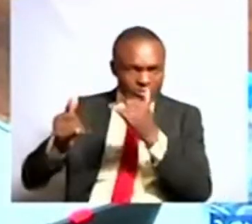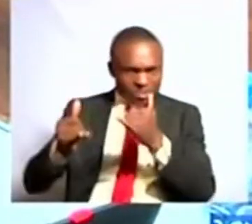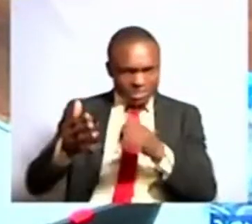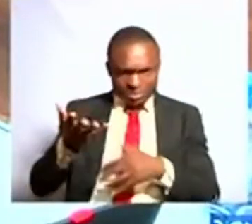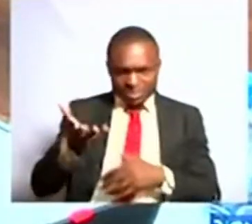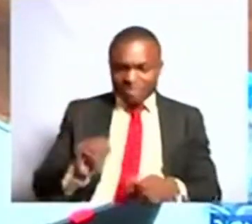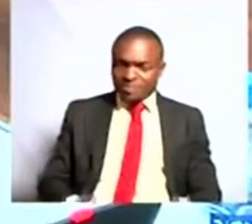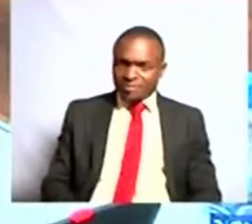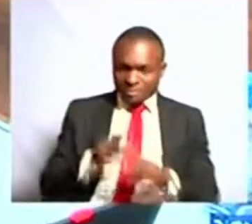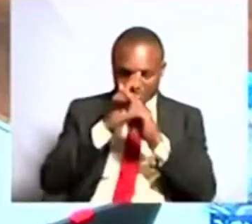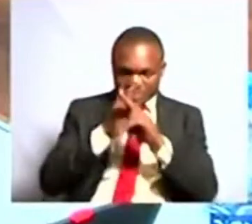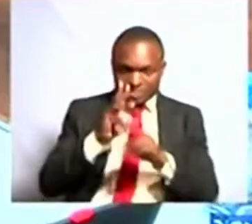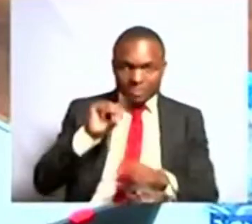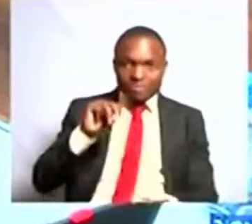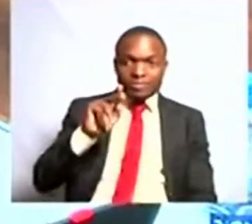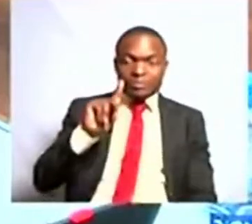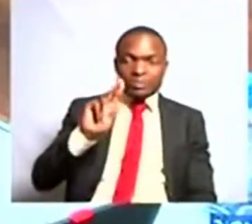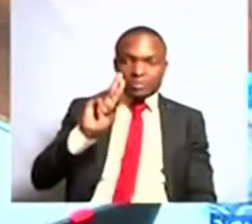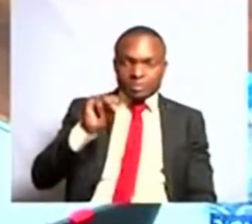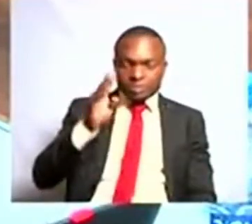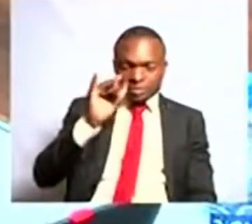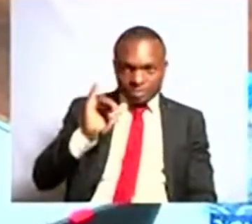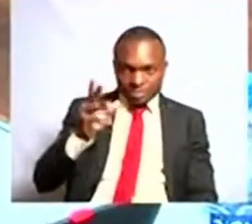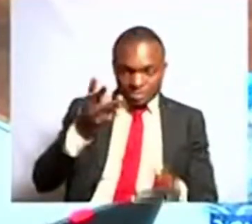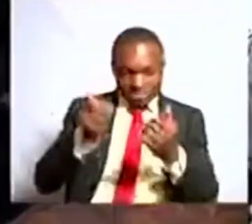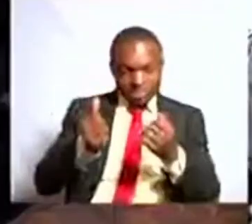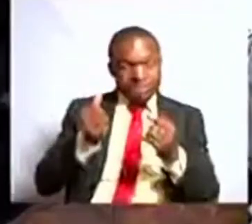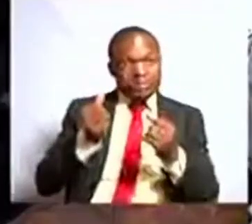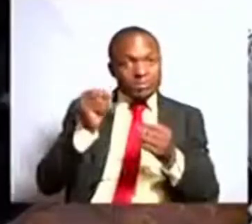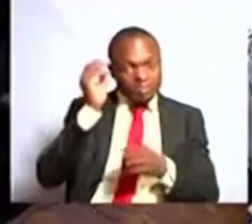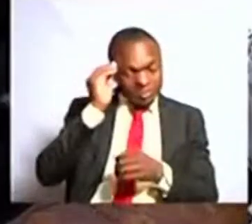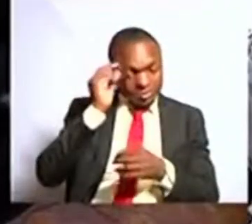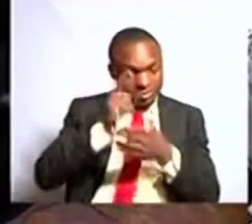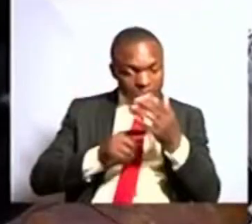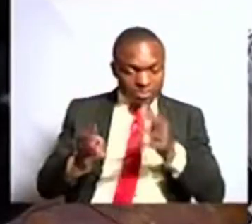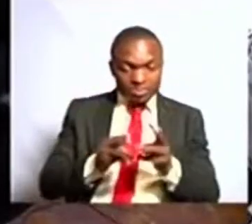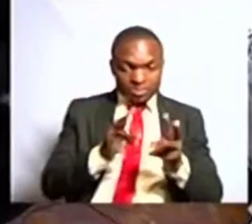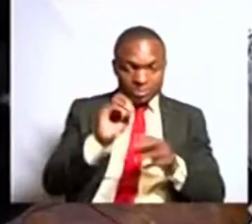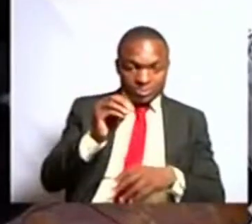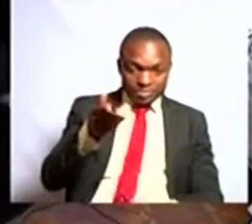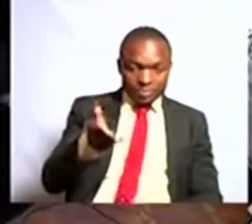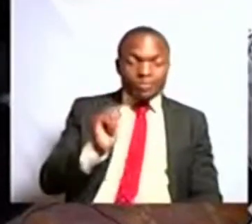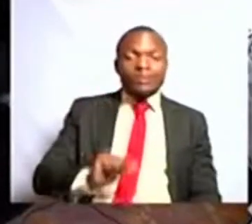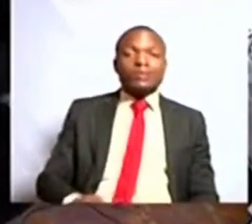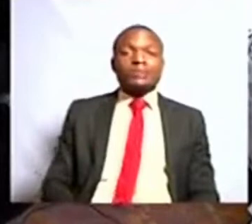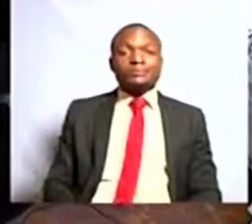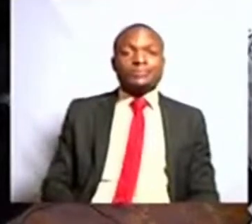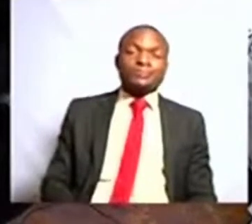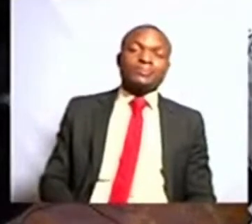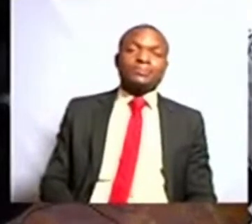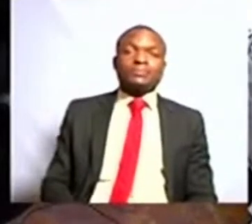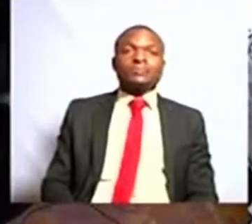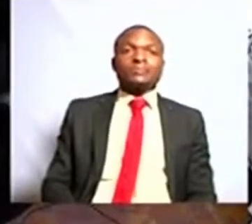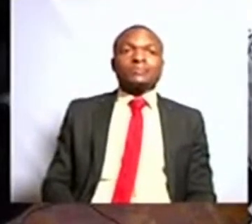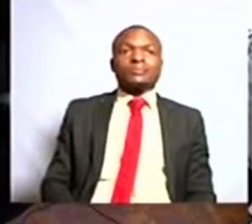snags. Honorable Mukumbi. I also wanted to find out or know what measures have been put in place in terms